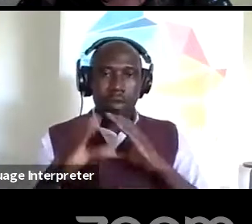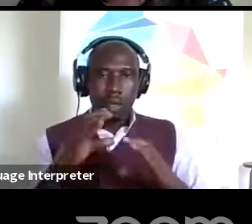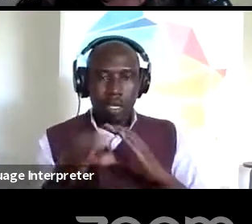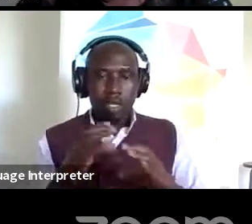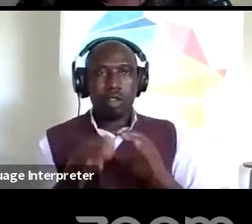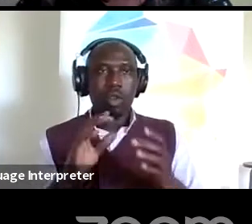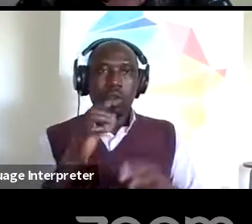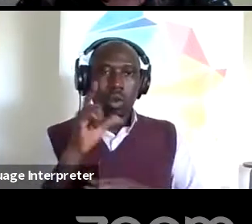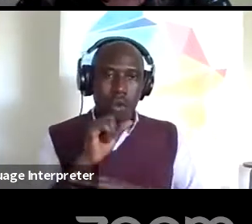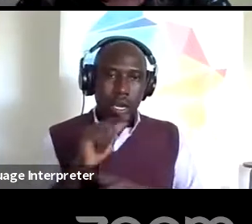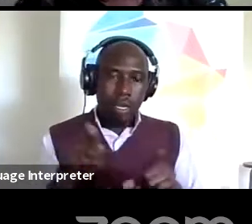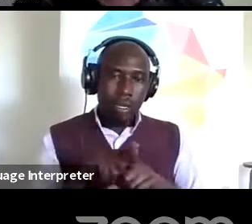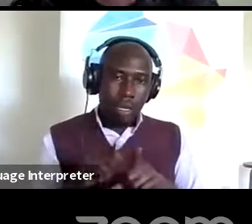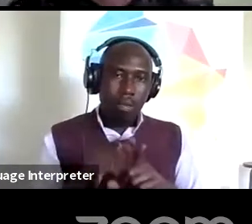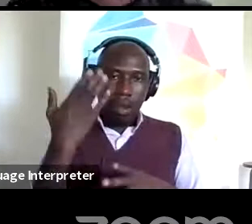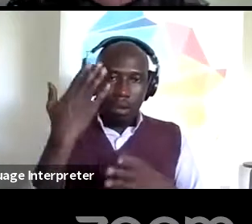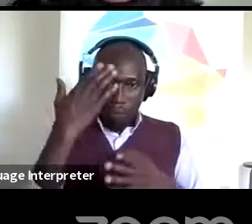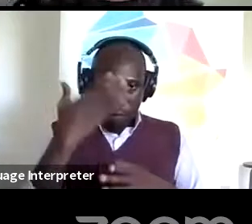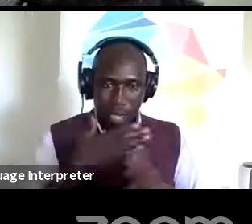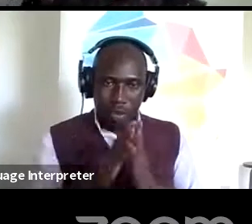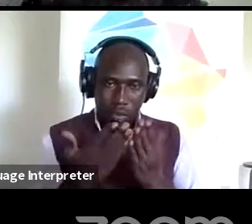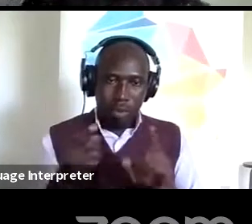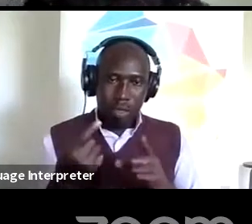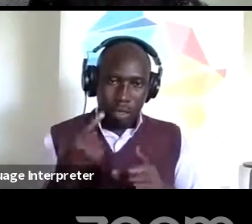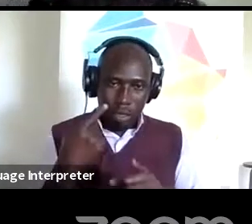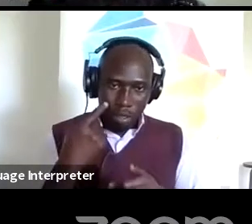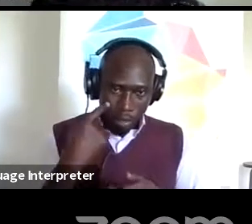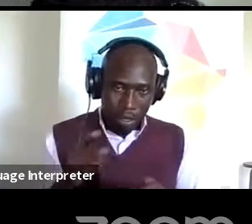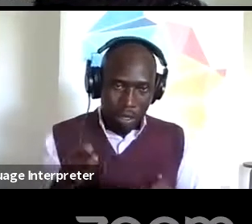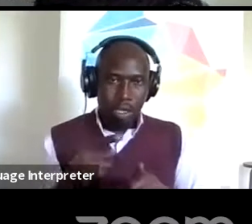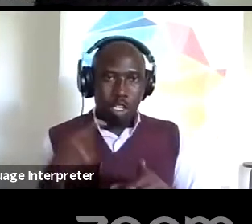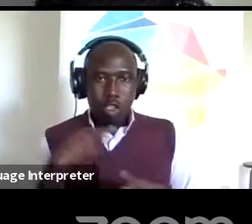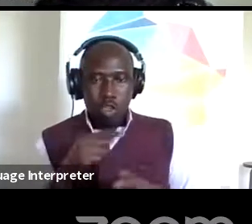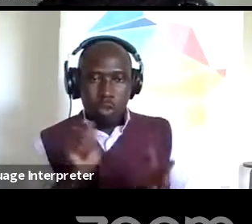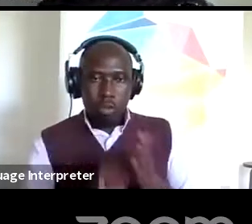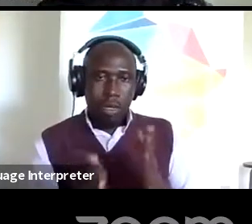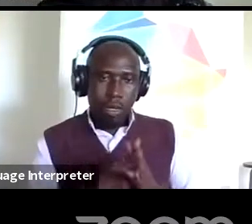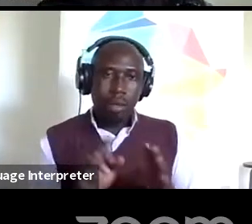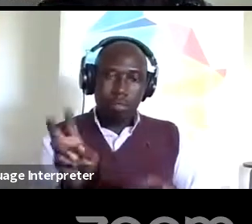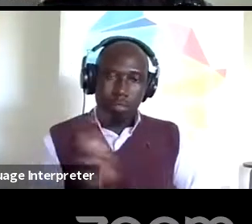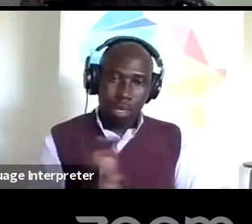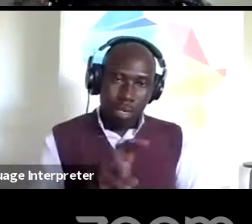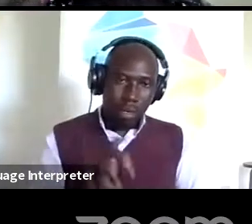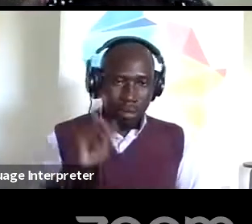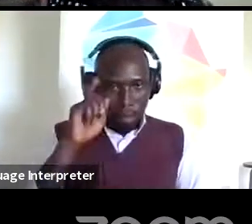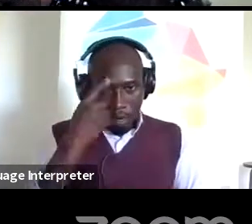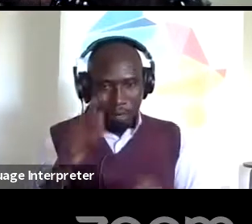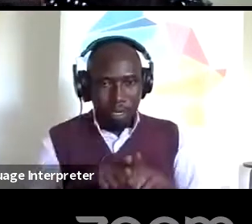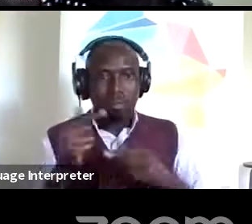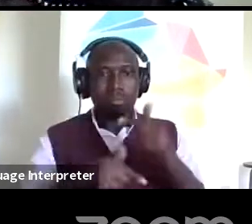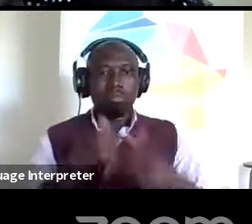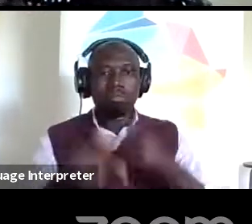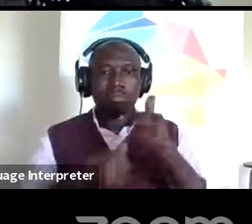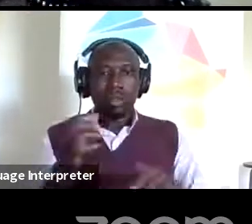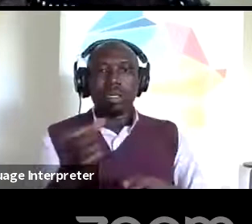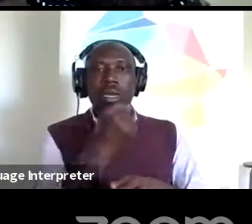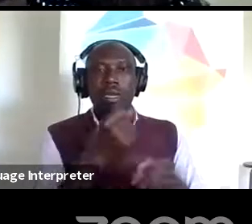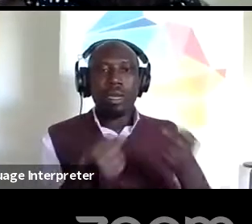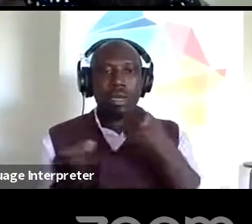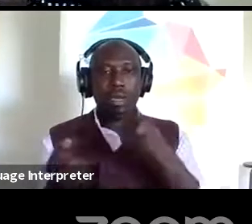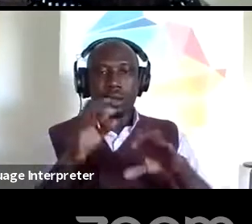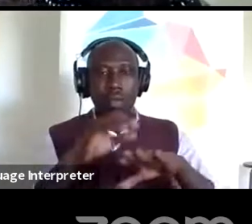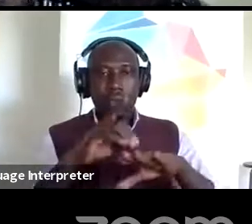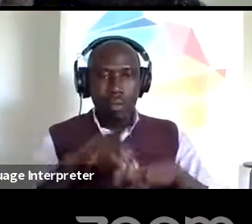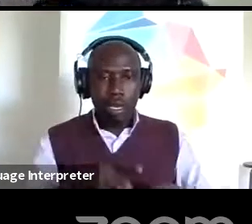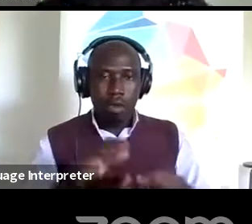So we are seeing a trend of social media monitoring by the government and subsequently also arrests based on online communication.